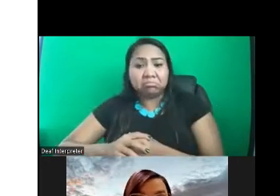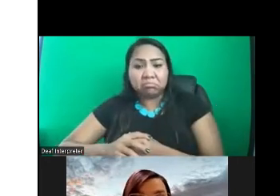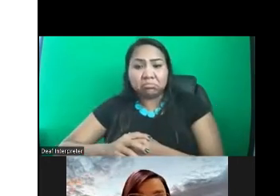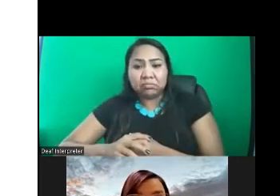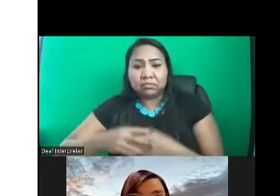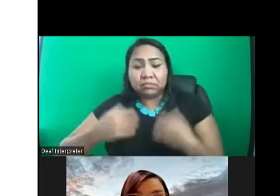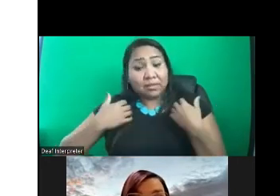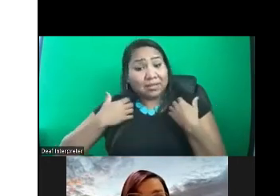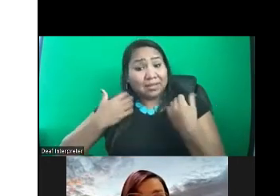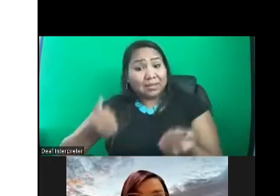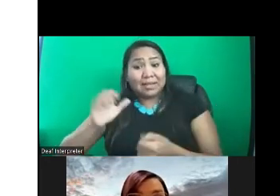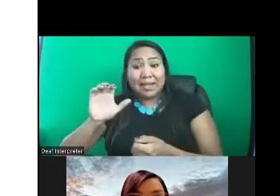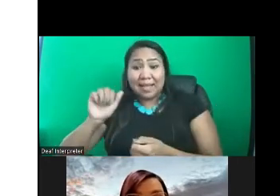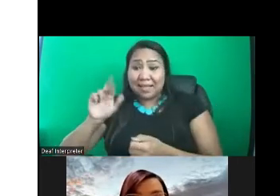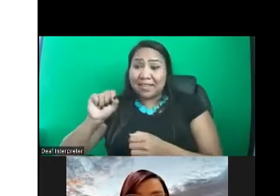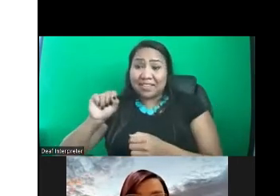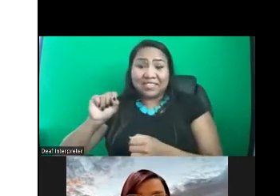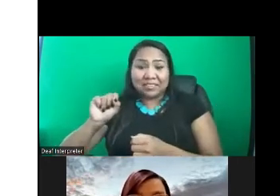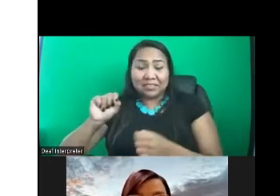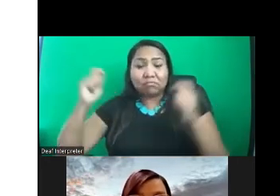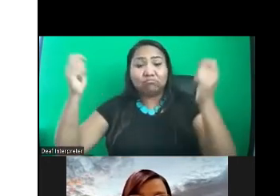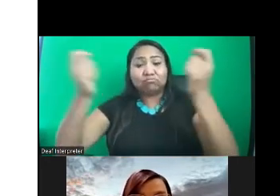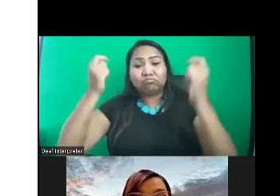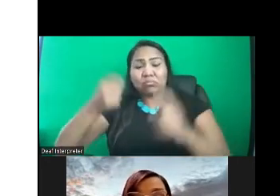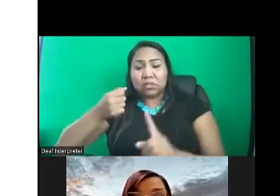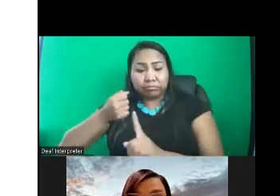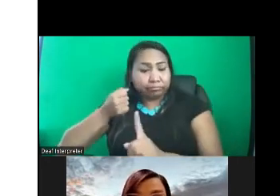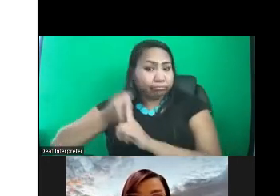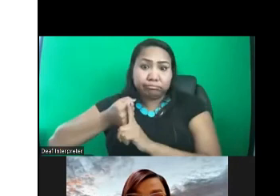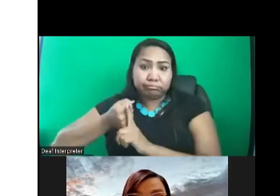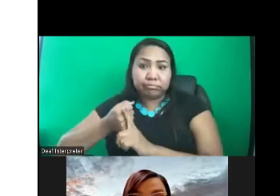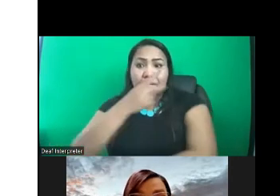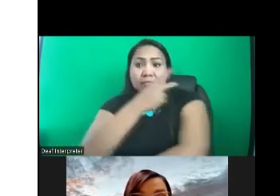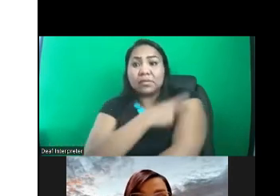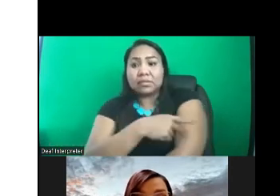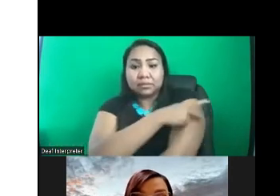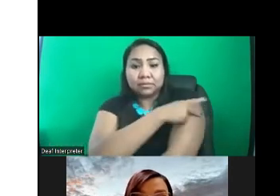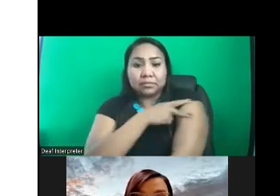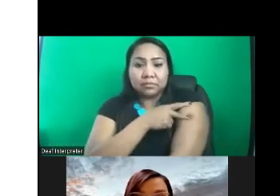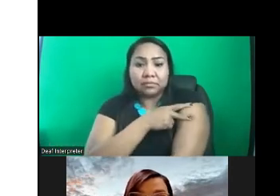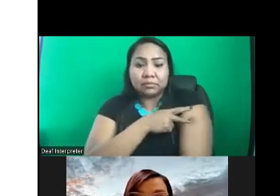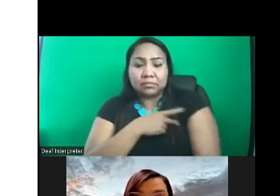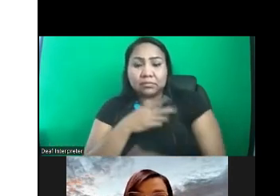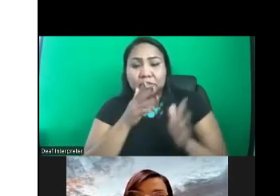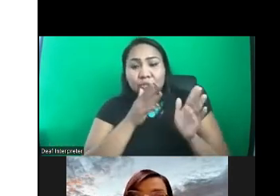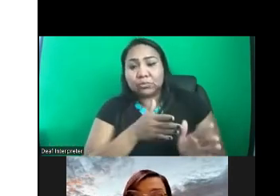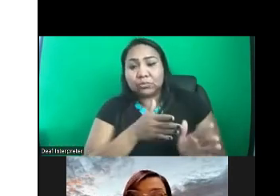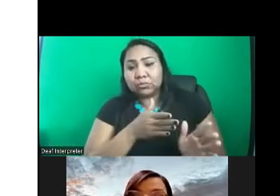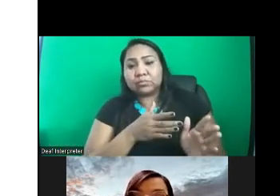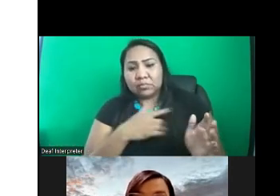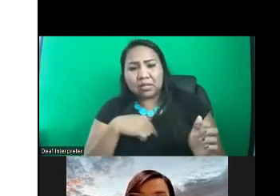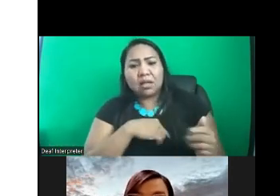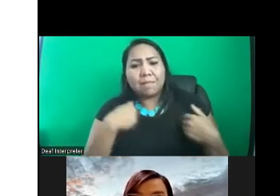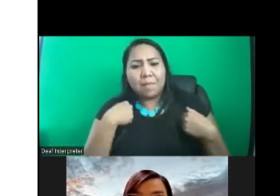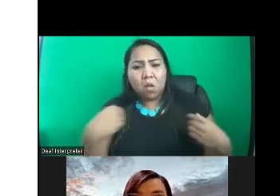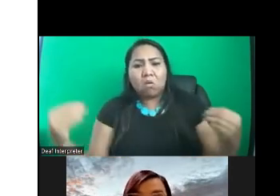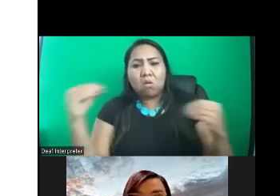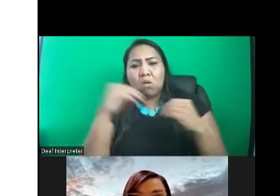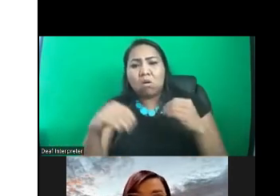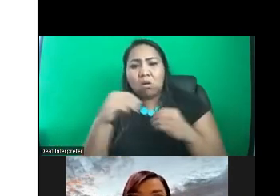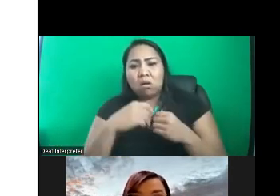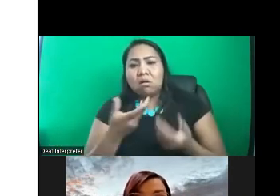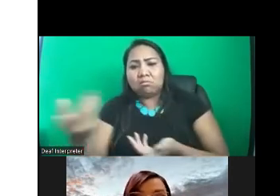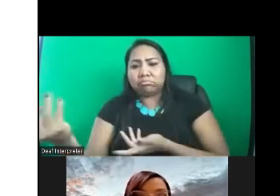on the healthcare that our patients receive, more of an influx during certain types of ceremonies, or a decrease in